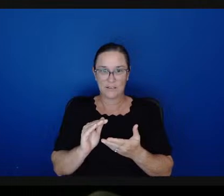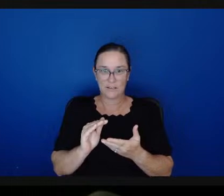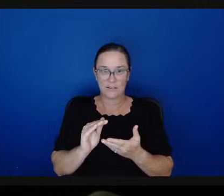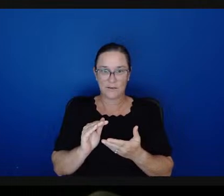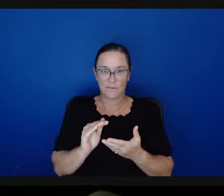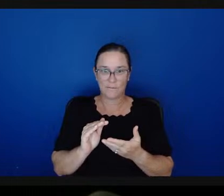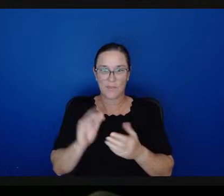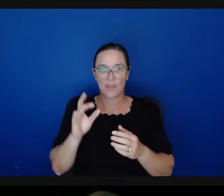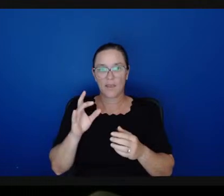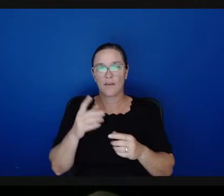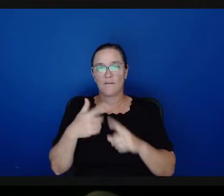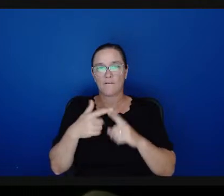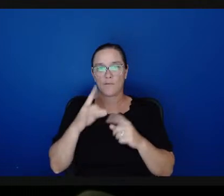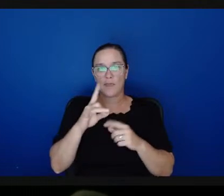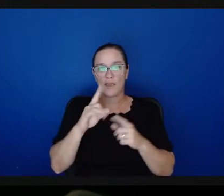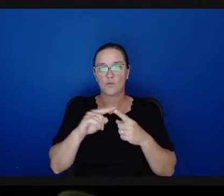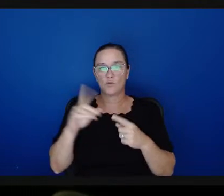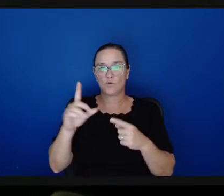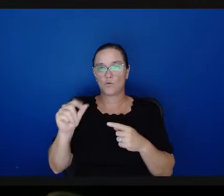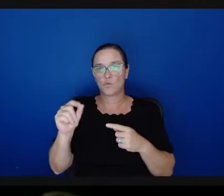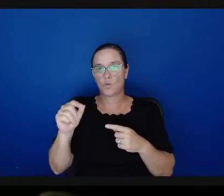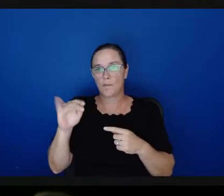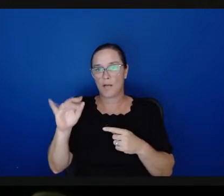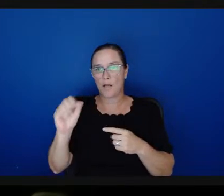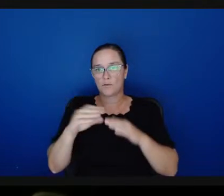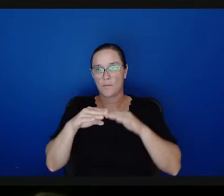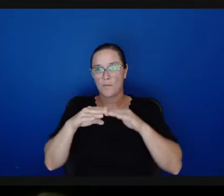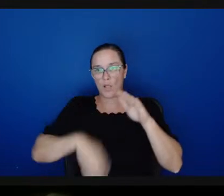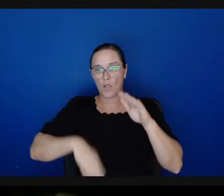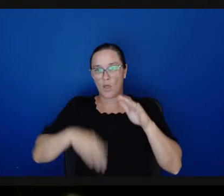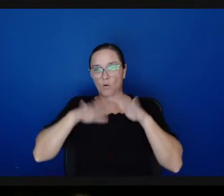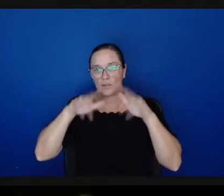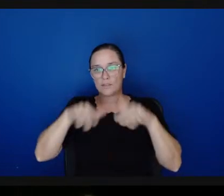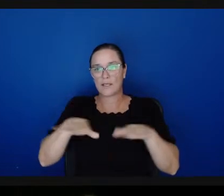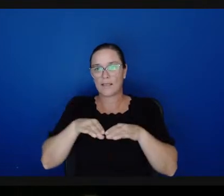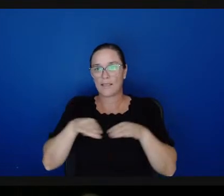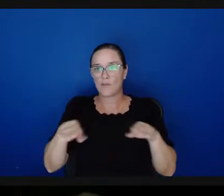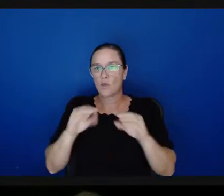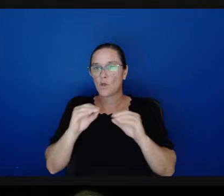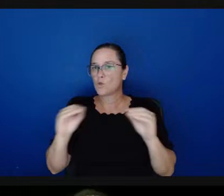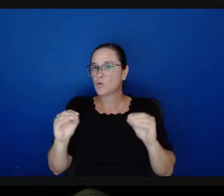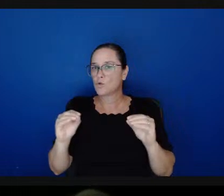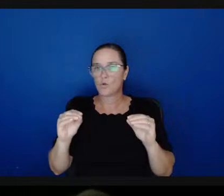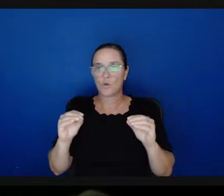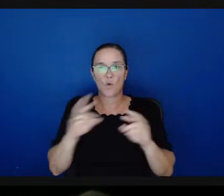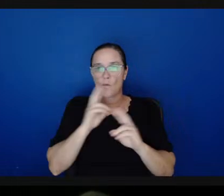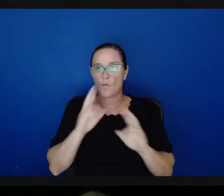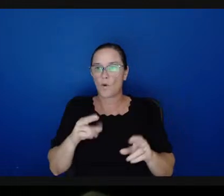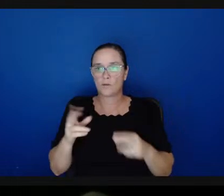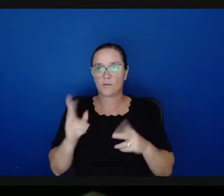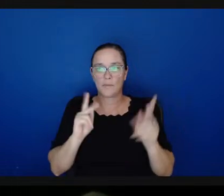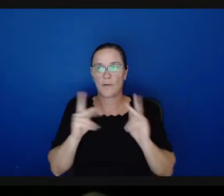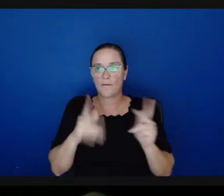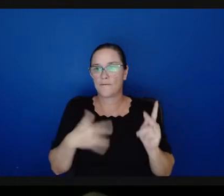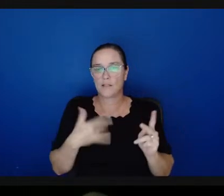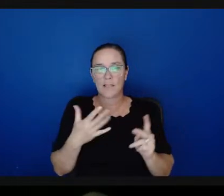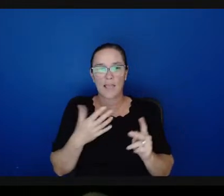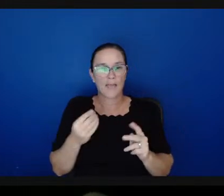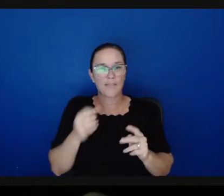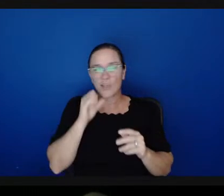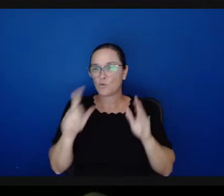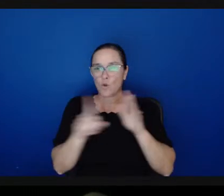depths of 8 to 20 miles below sea level. No felt reports, and because they're so small, they're not even going to show up on our